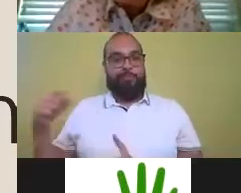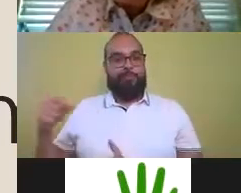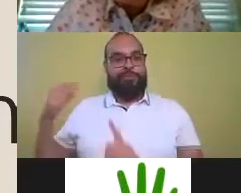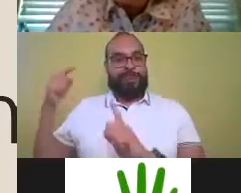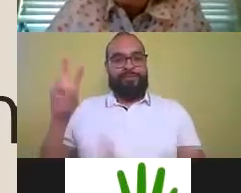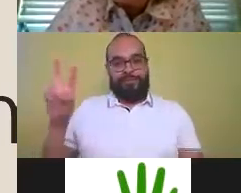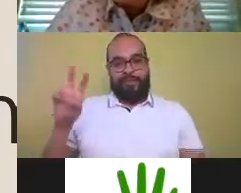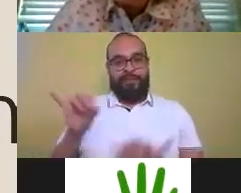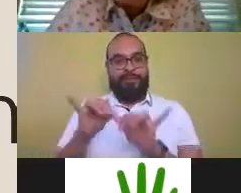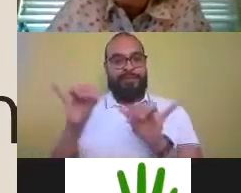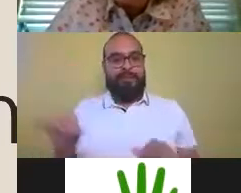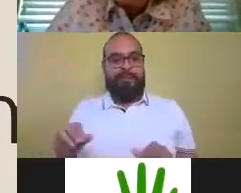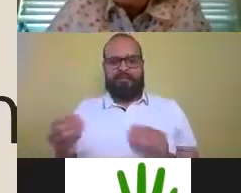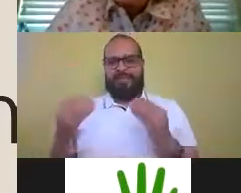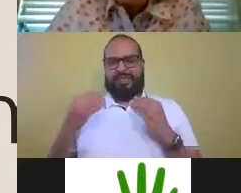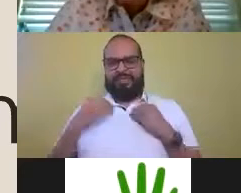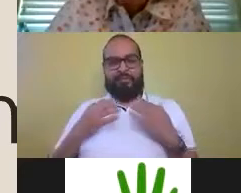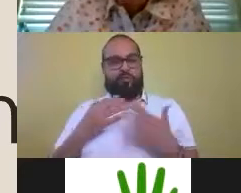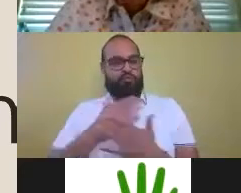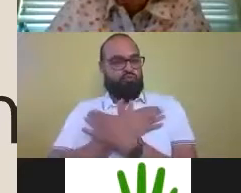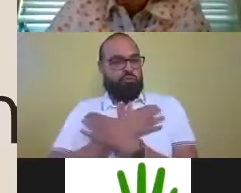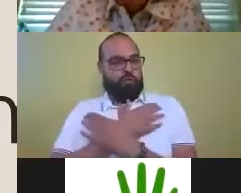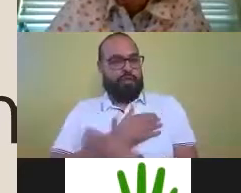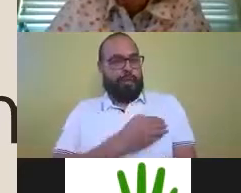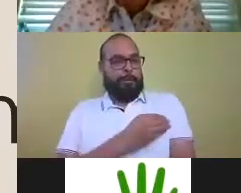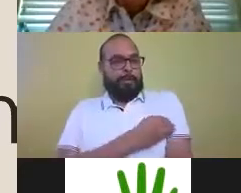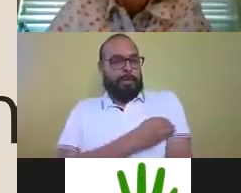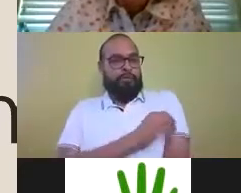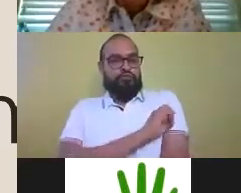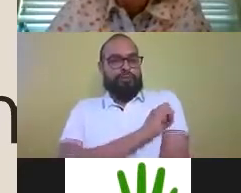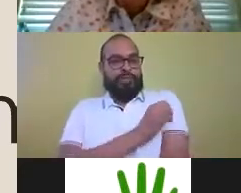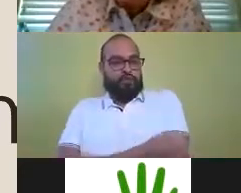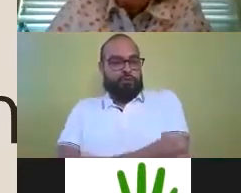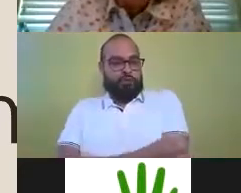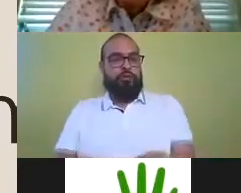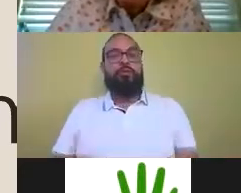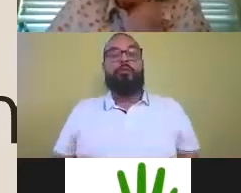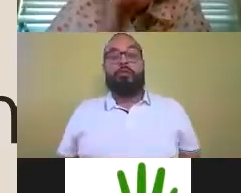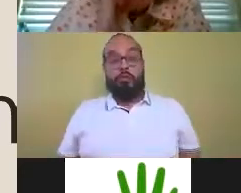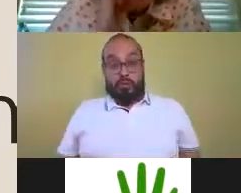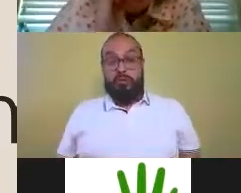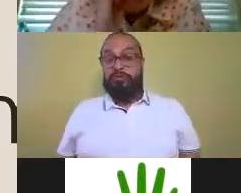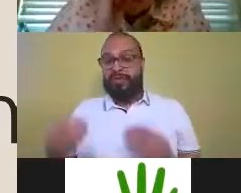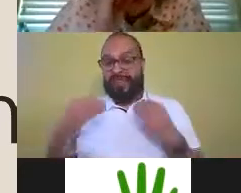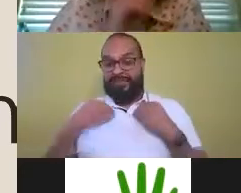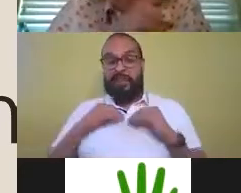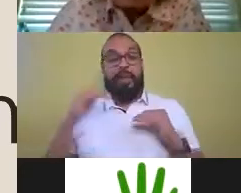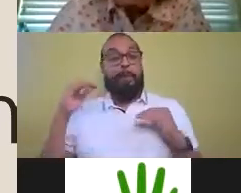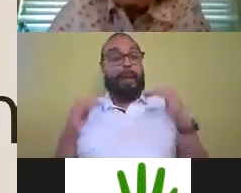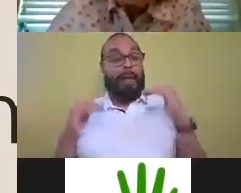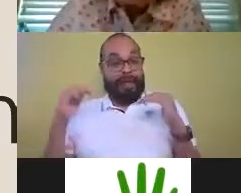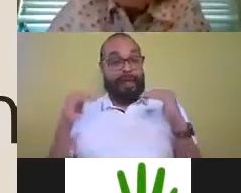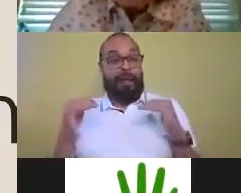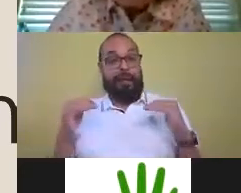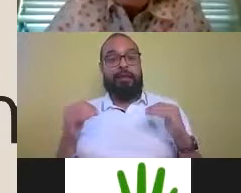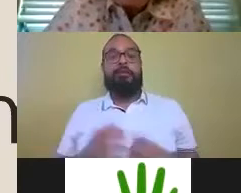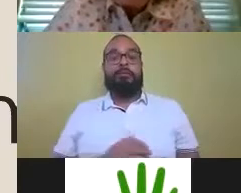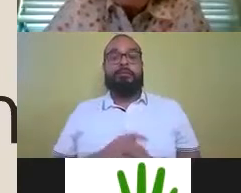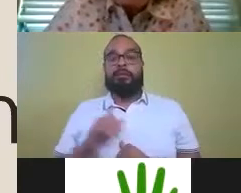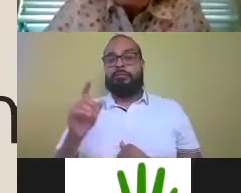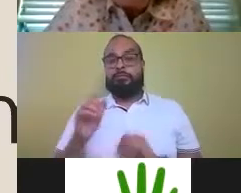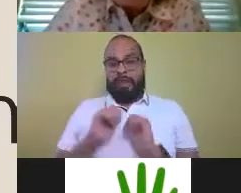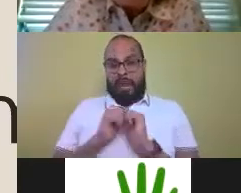tone, our resting muscle energy, and it provides us with our balance and where we are in space.